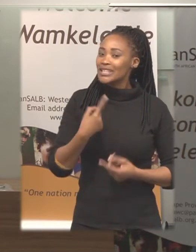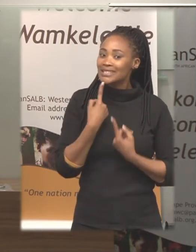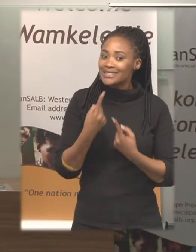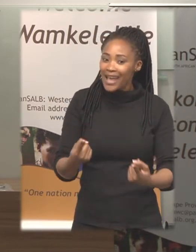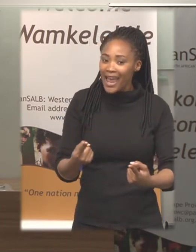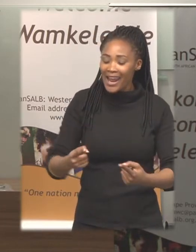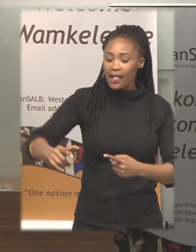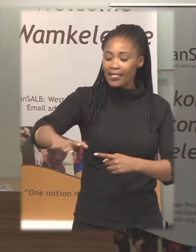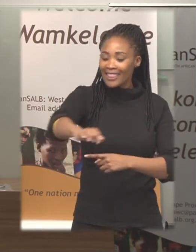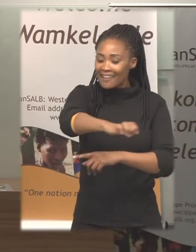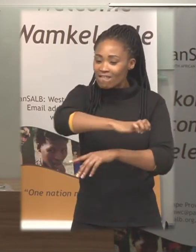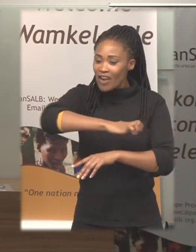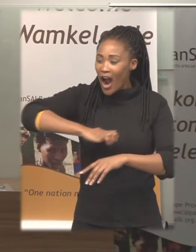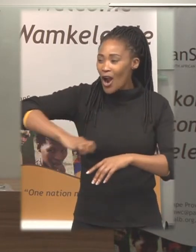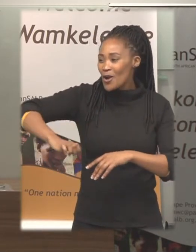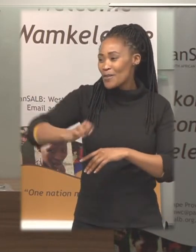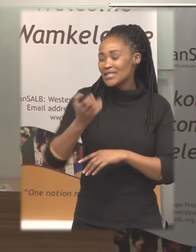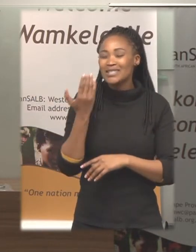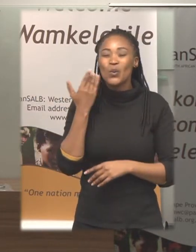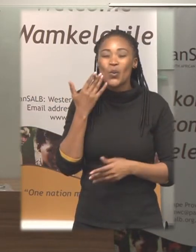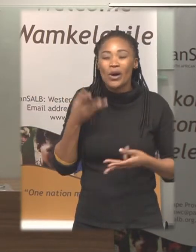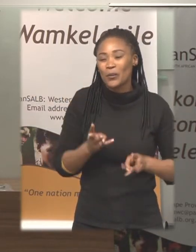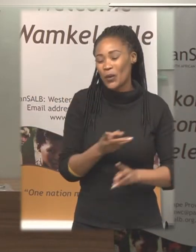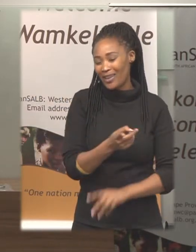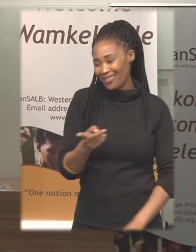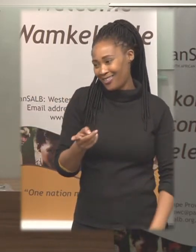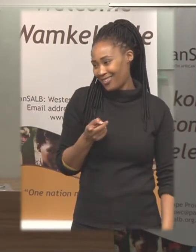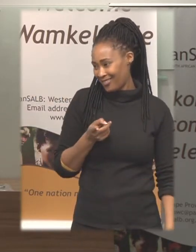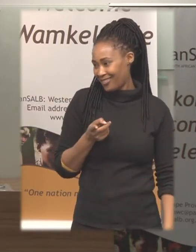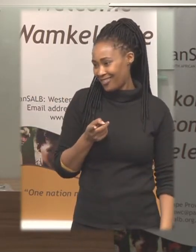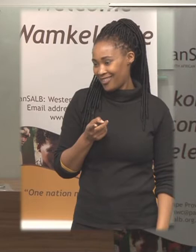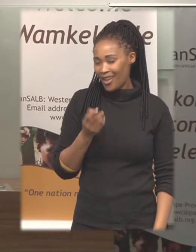the fact that she feels this way. In